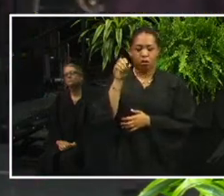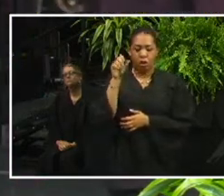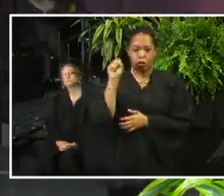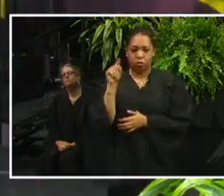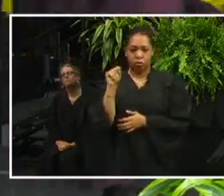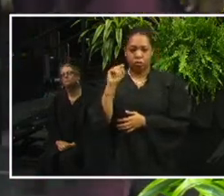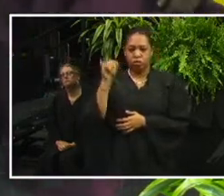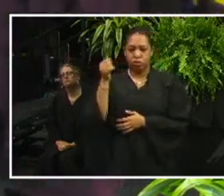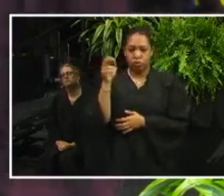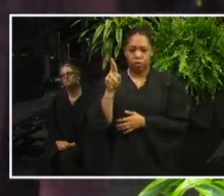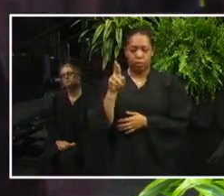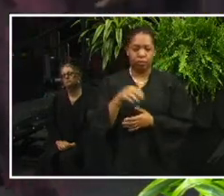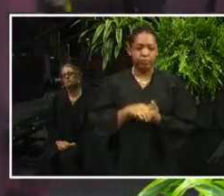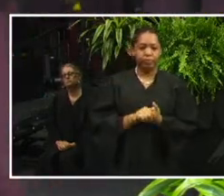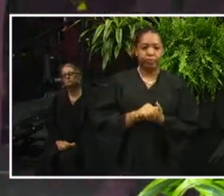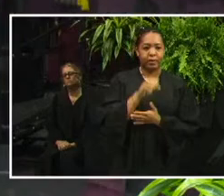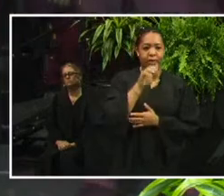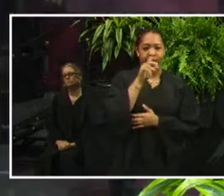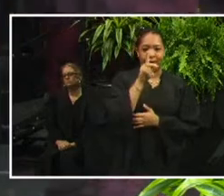Kale Lee Cobb.